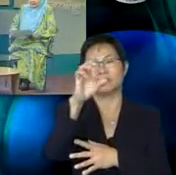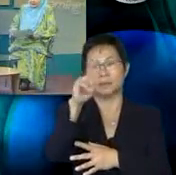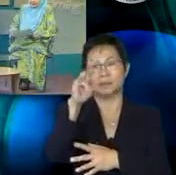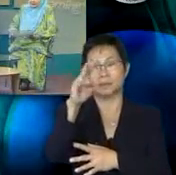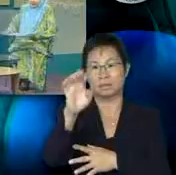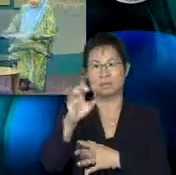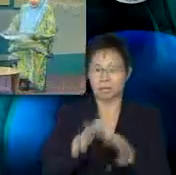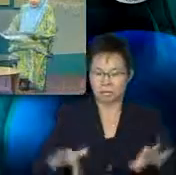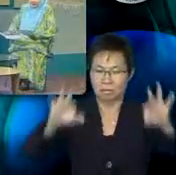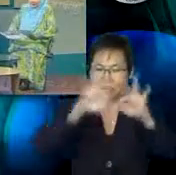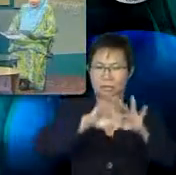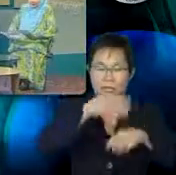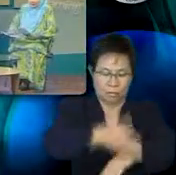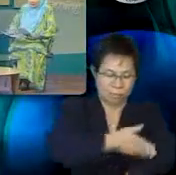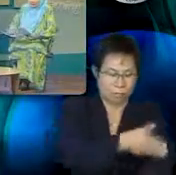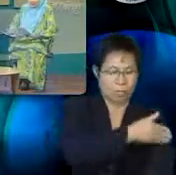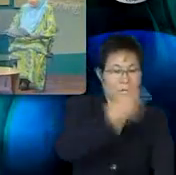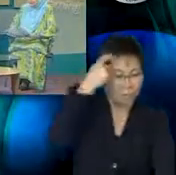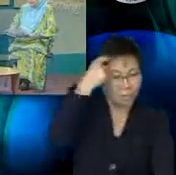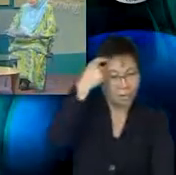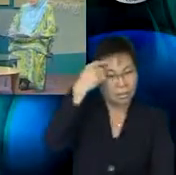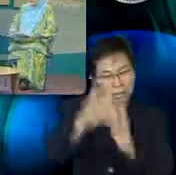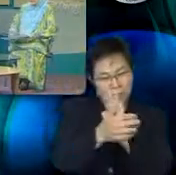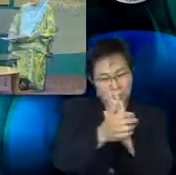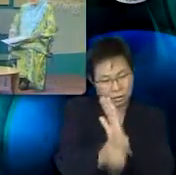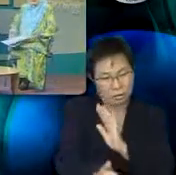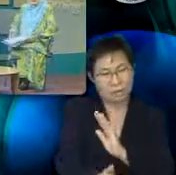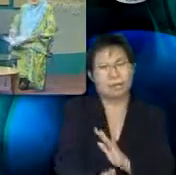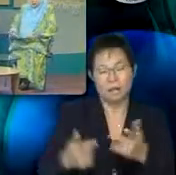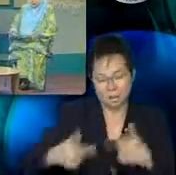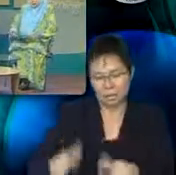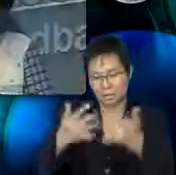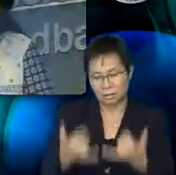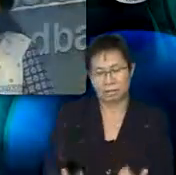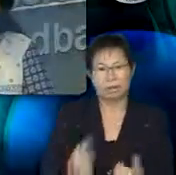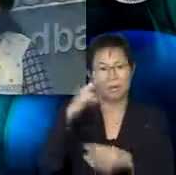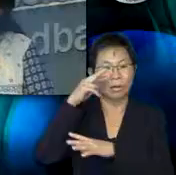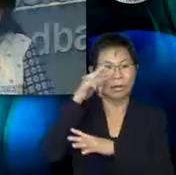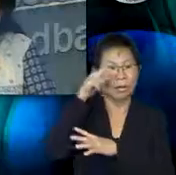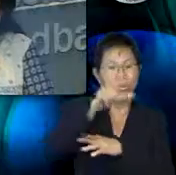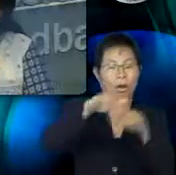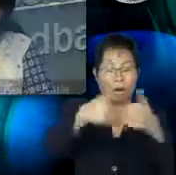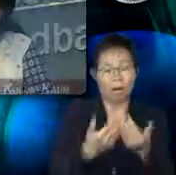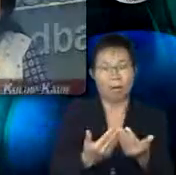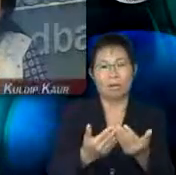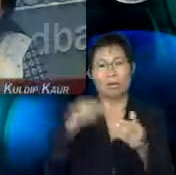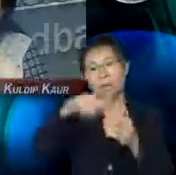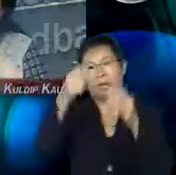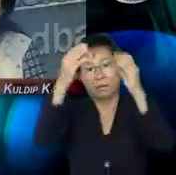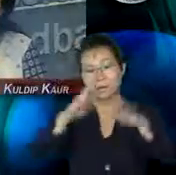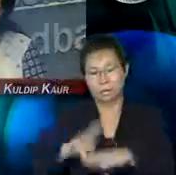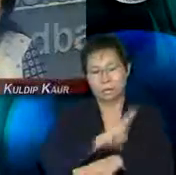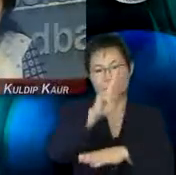is useful in enhancing thinking skills. Let us now look at how another